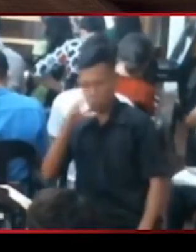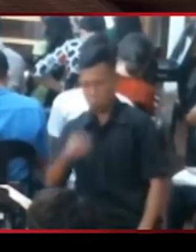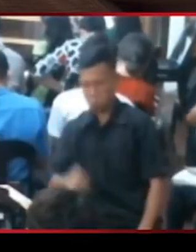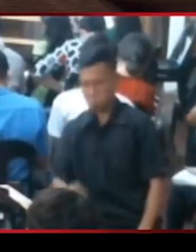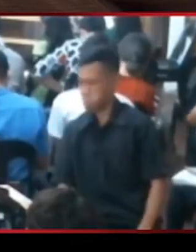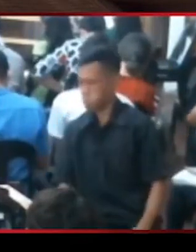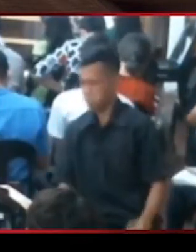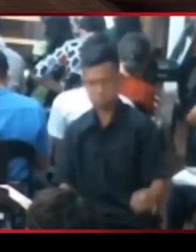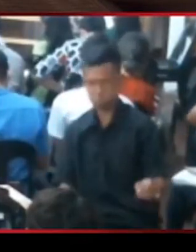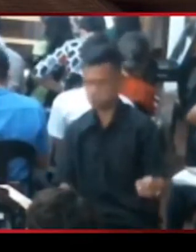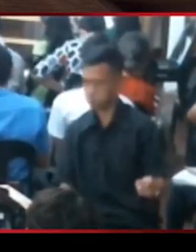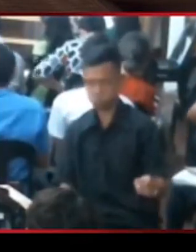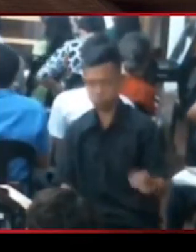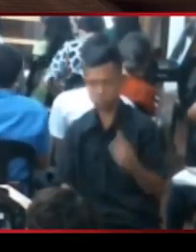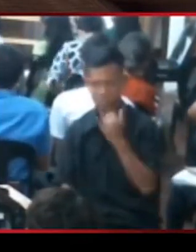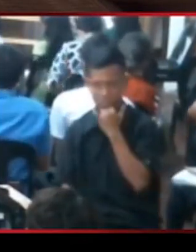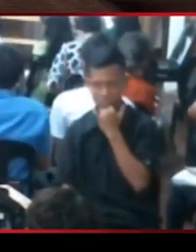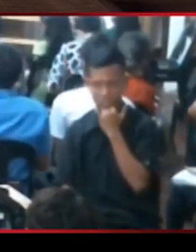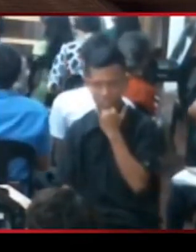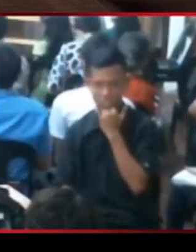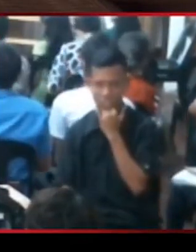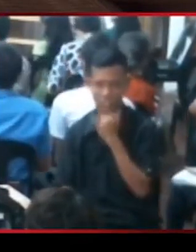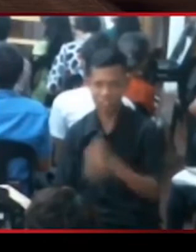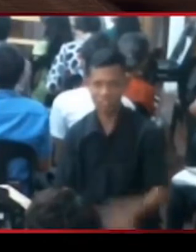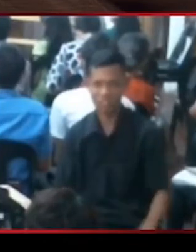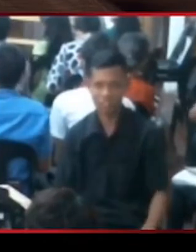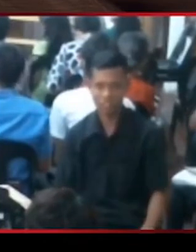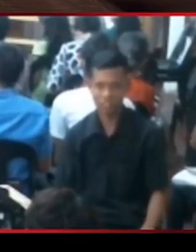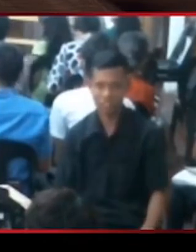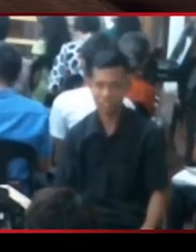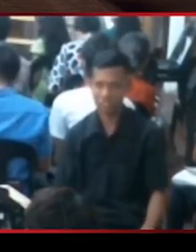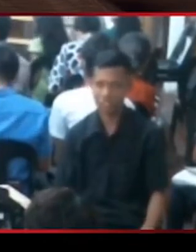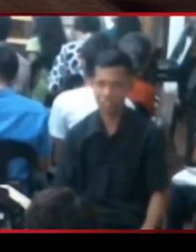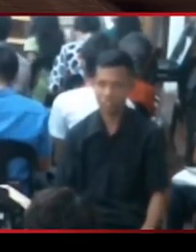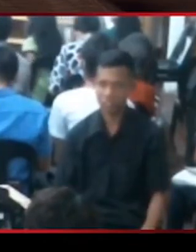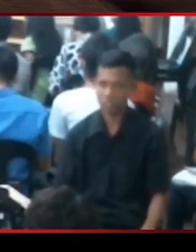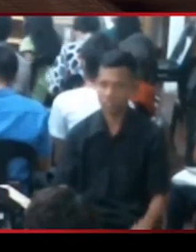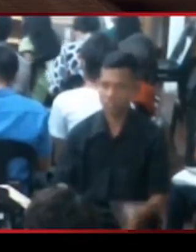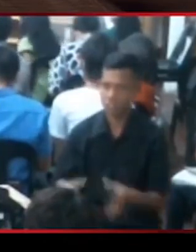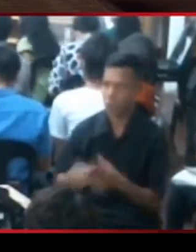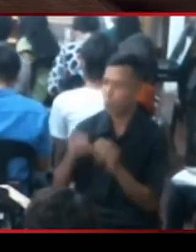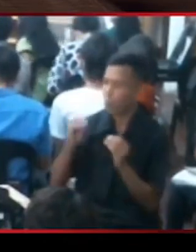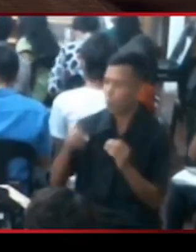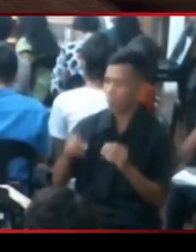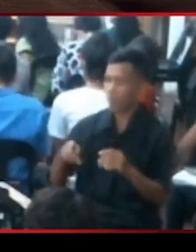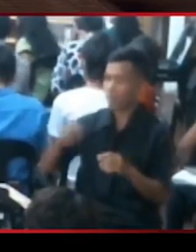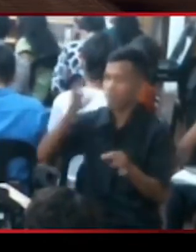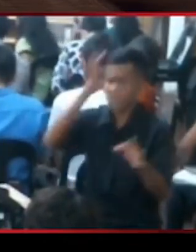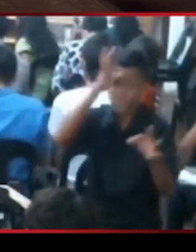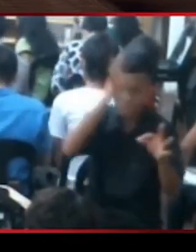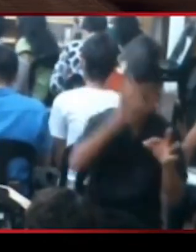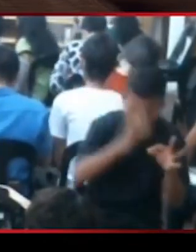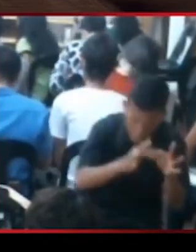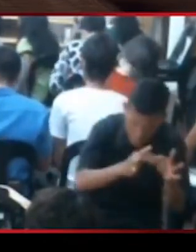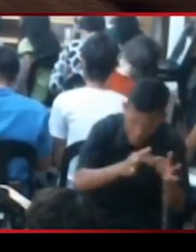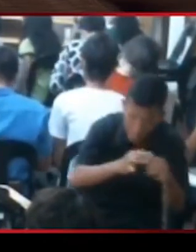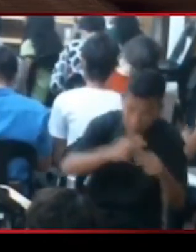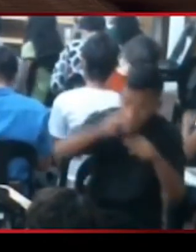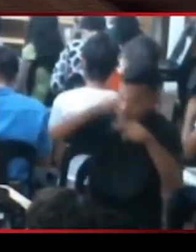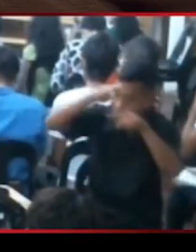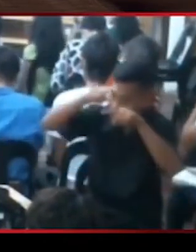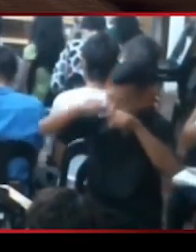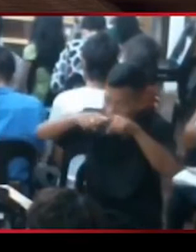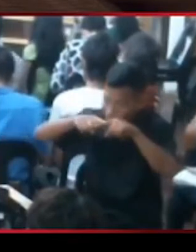Number six, faith produces dependence on God. Do all to the